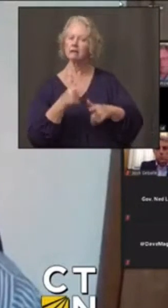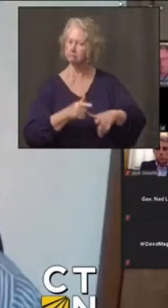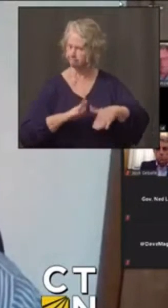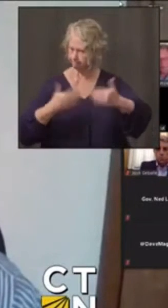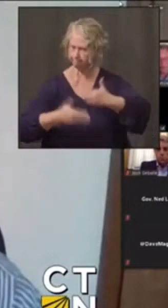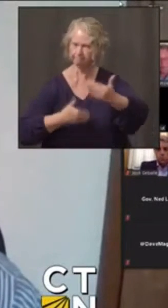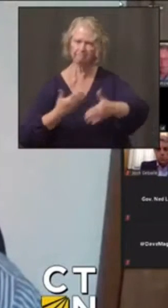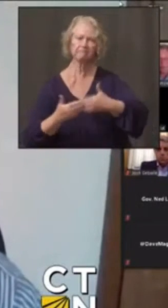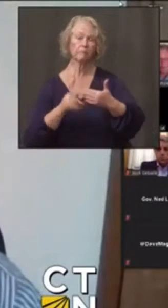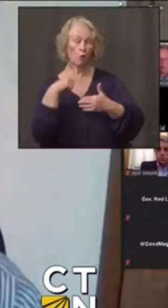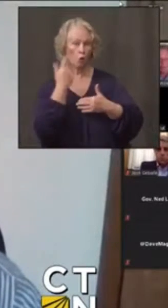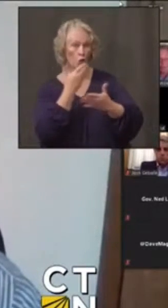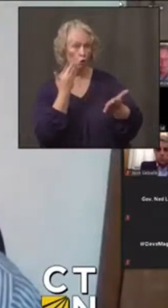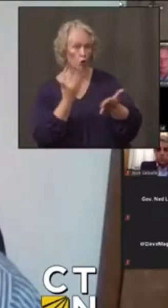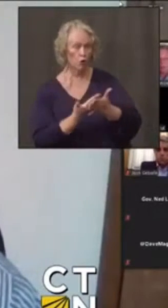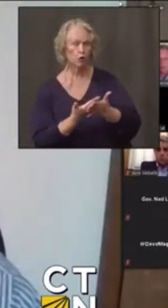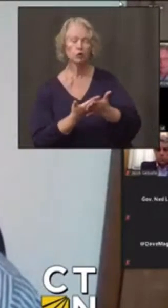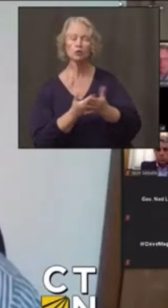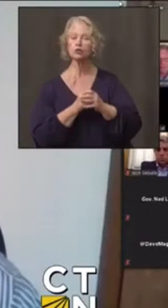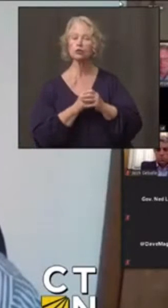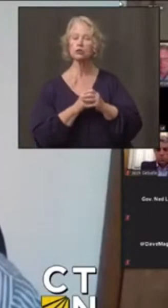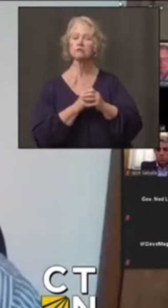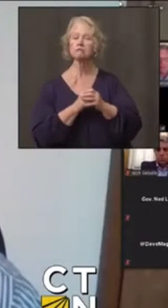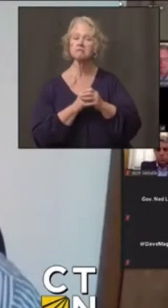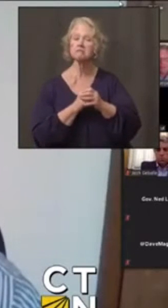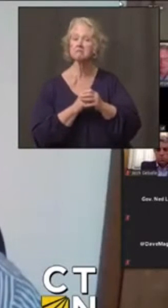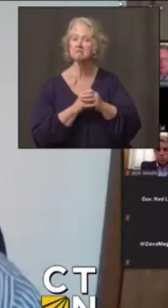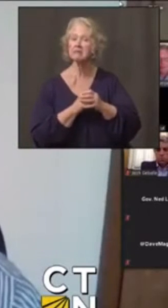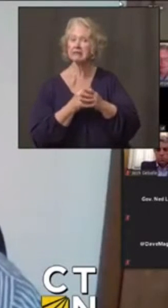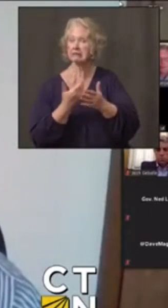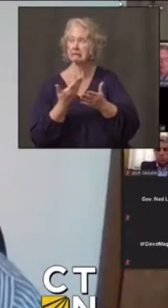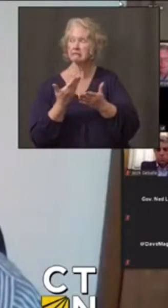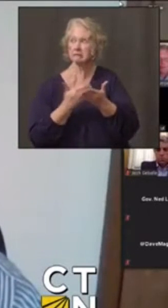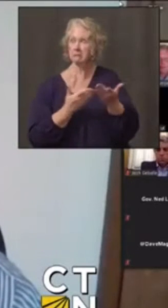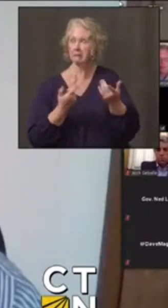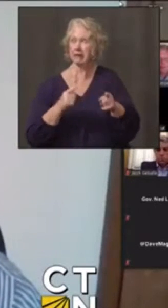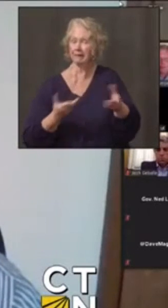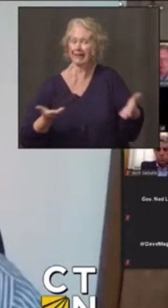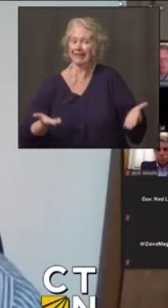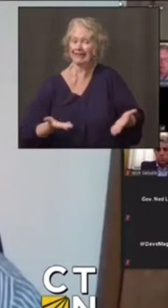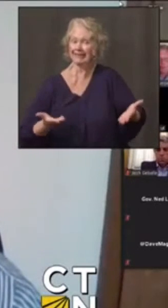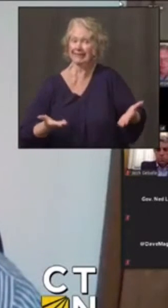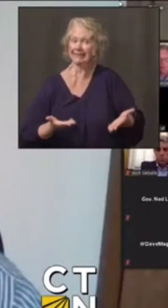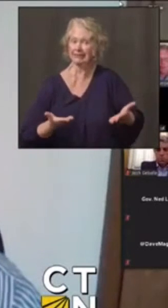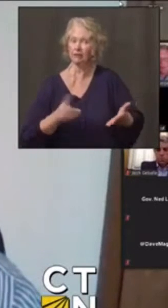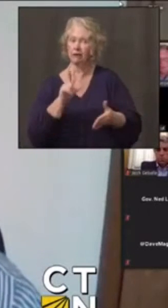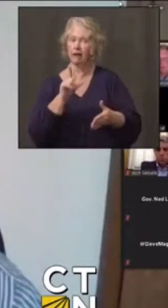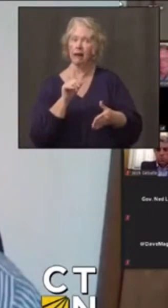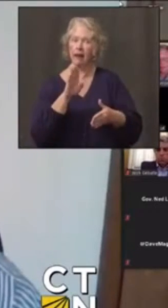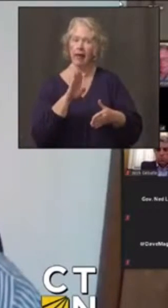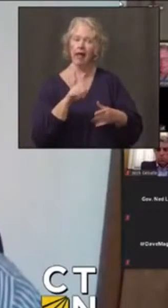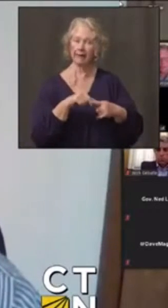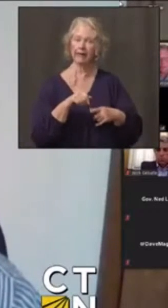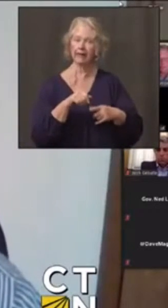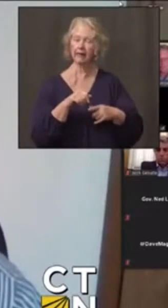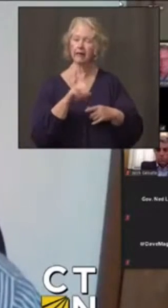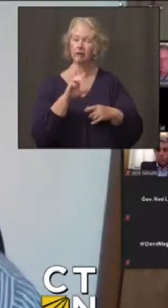are ongoing activities, and some of that is occurring right here in our laboratory in Groton, Connecticut.